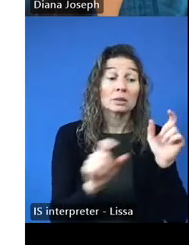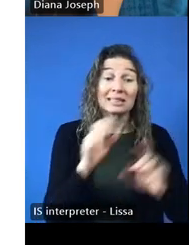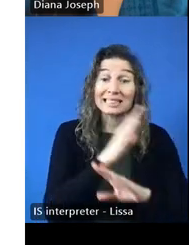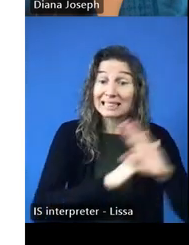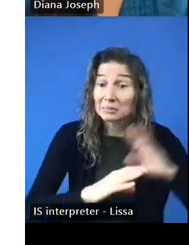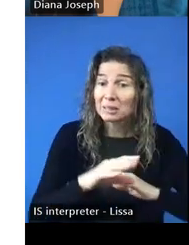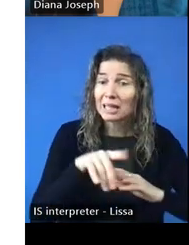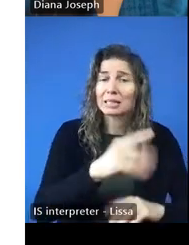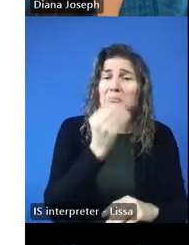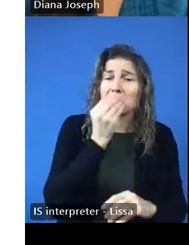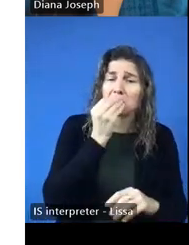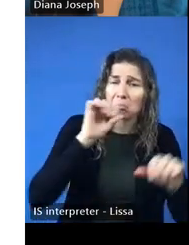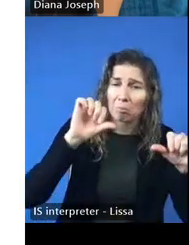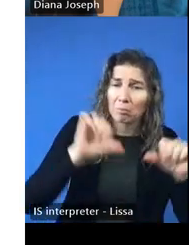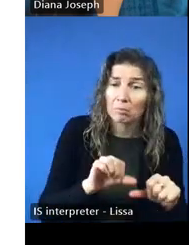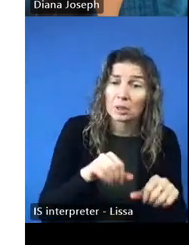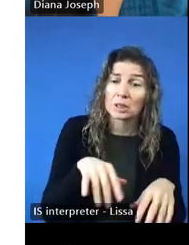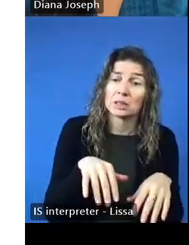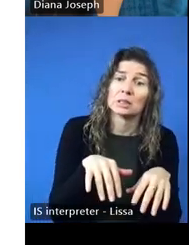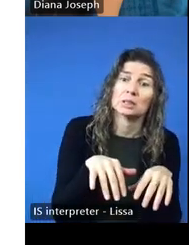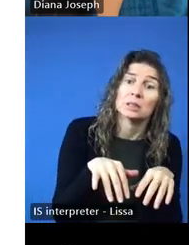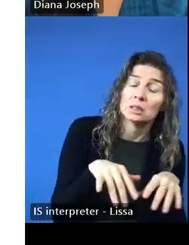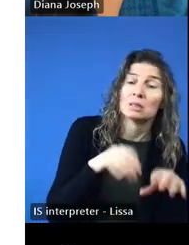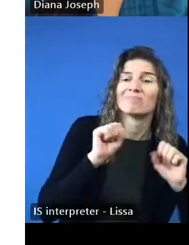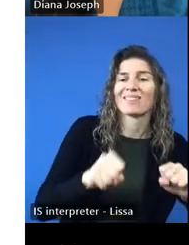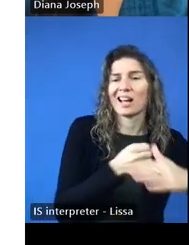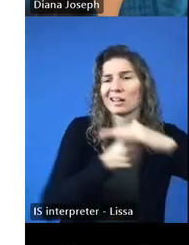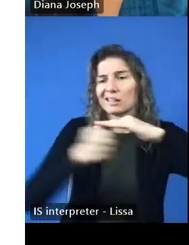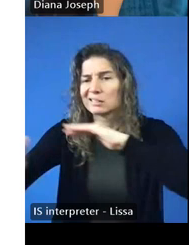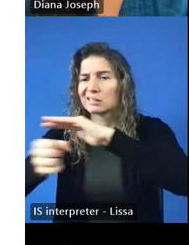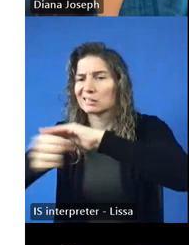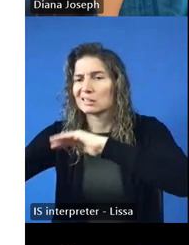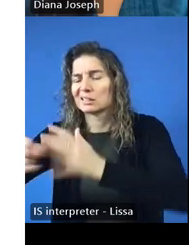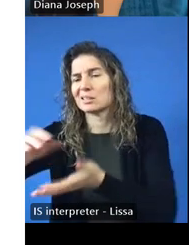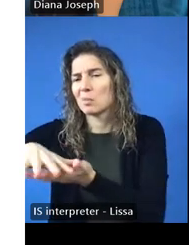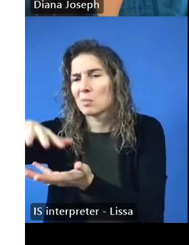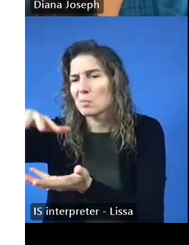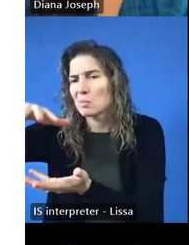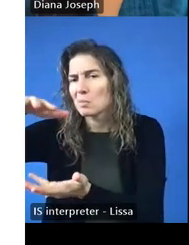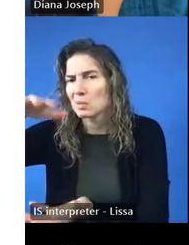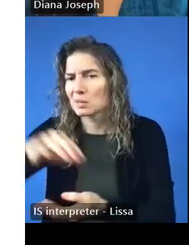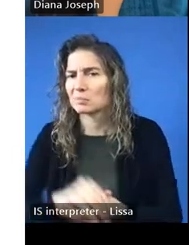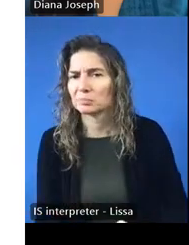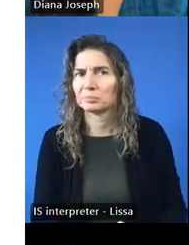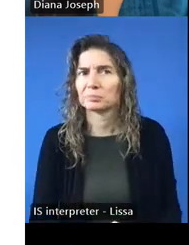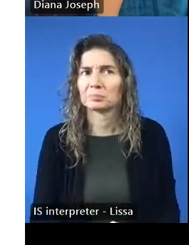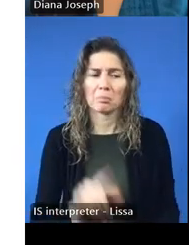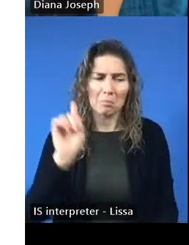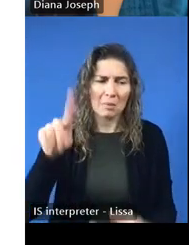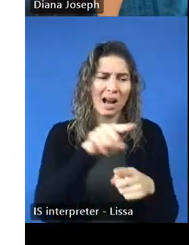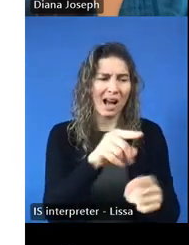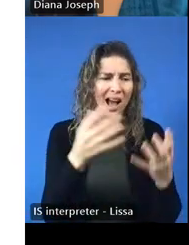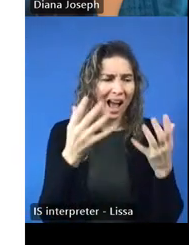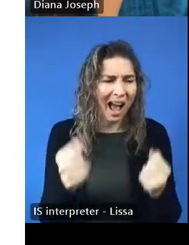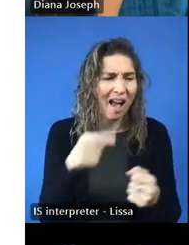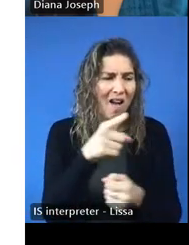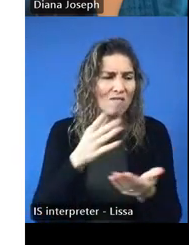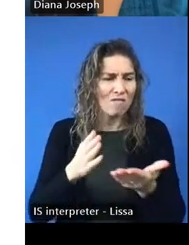And improving nutrition and feeding can facilitate children being able to fulfill their rights to health, community